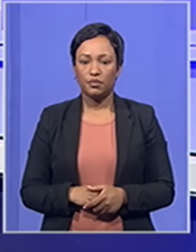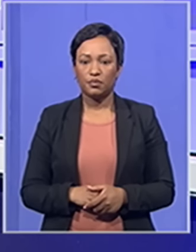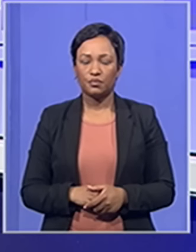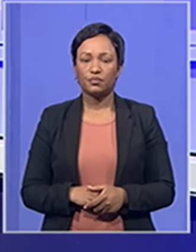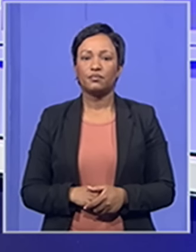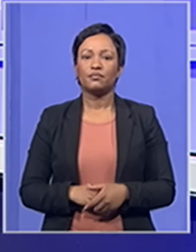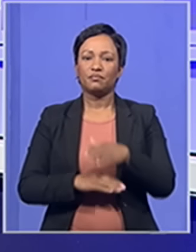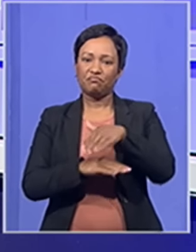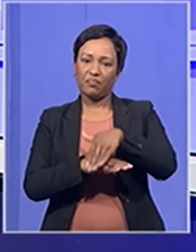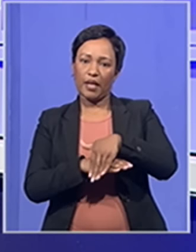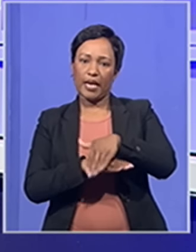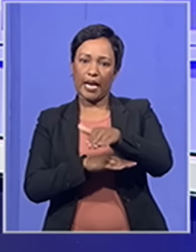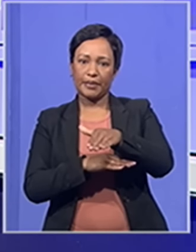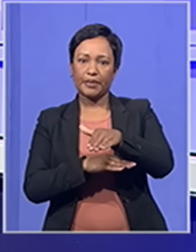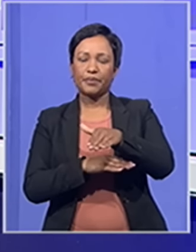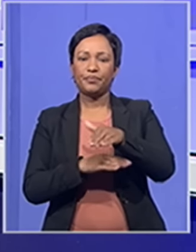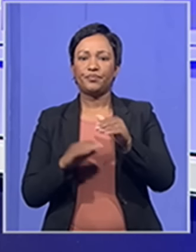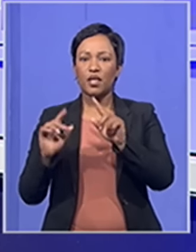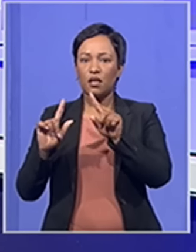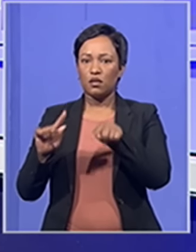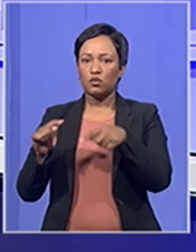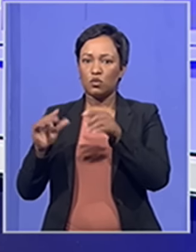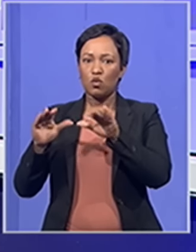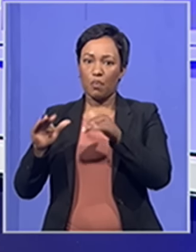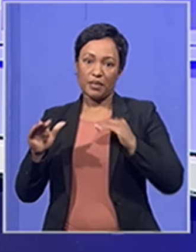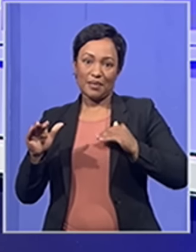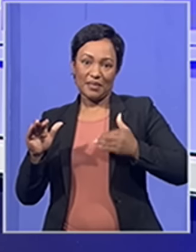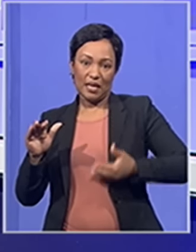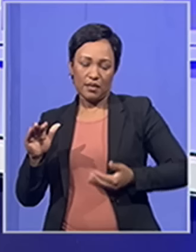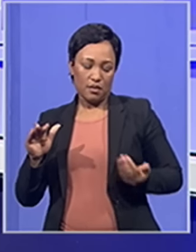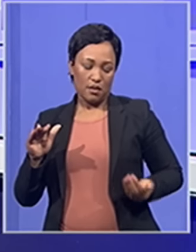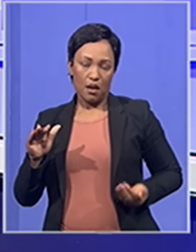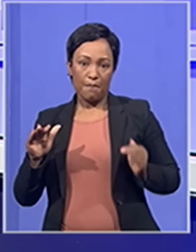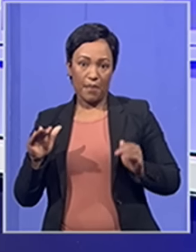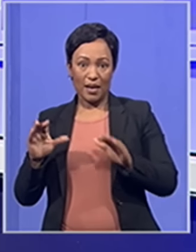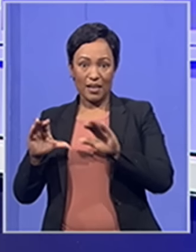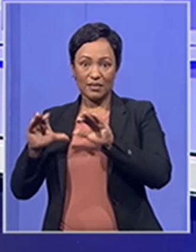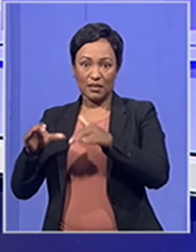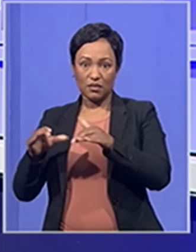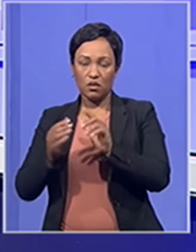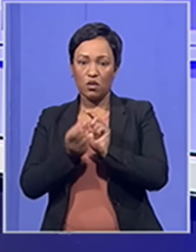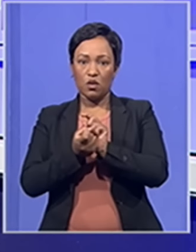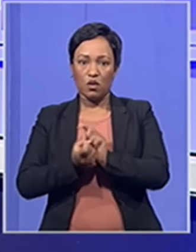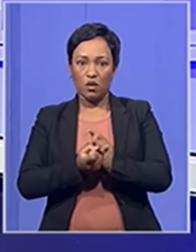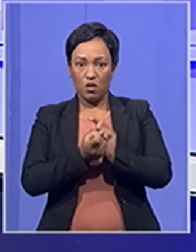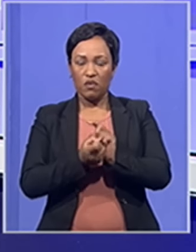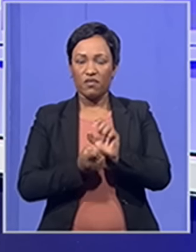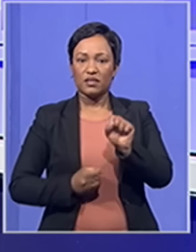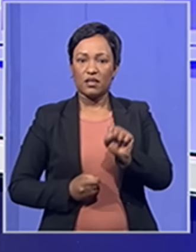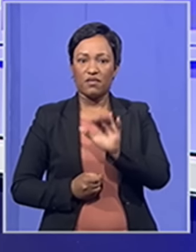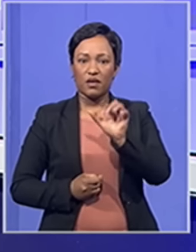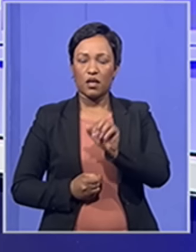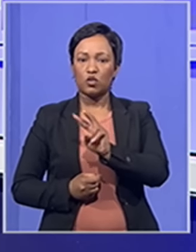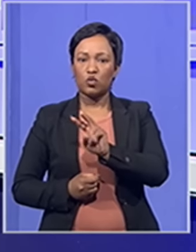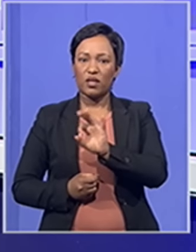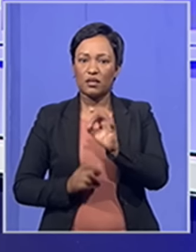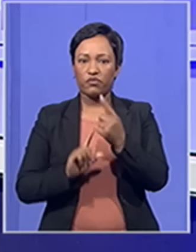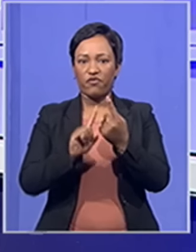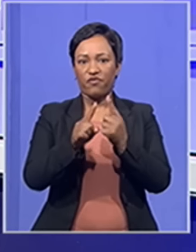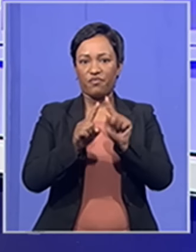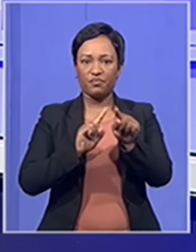Mo go tsa cricket setlhopha sa basadi sa Bangladesh se tlhometse Afrika Borwa ka metabogo e le 233 mo motshamekong wa sejana